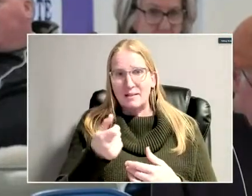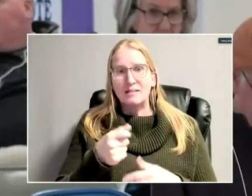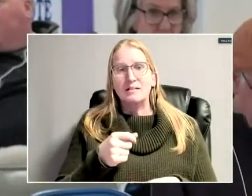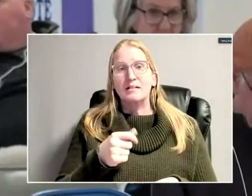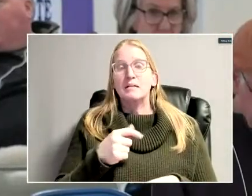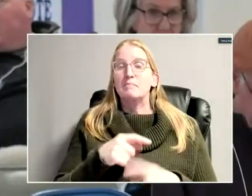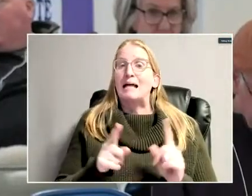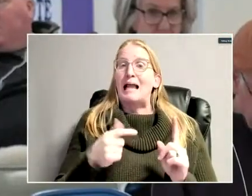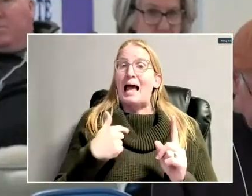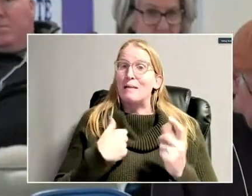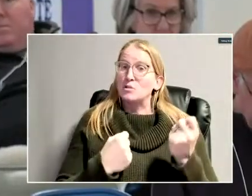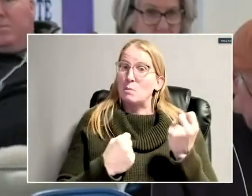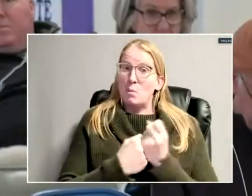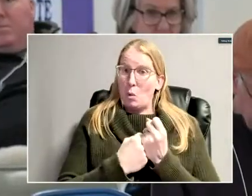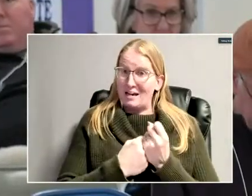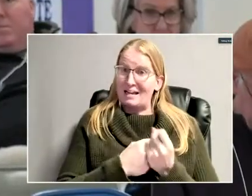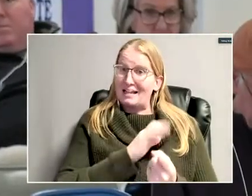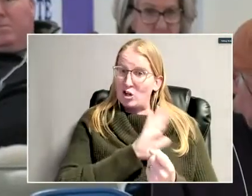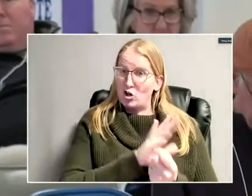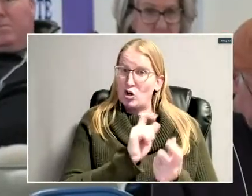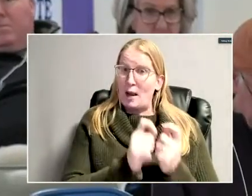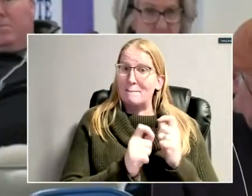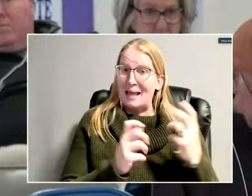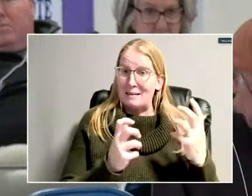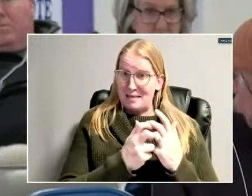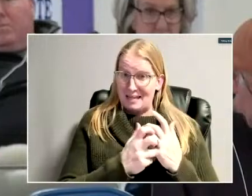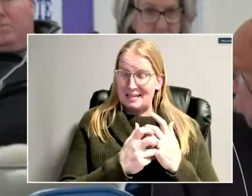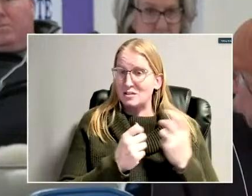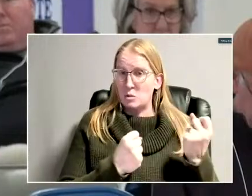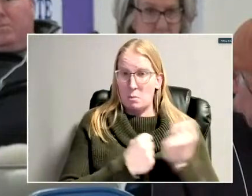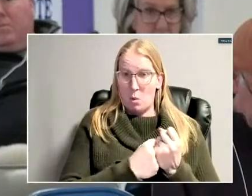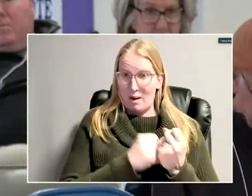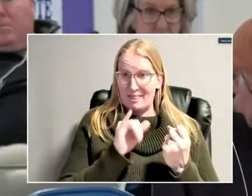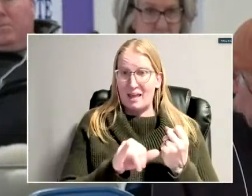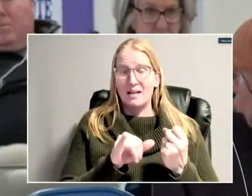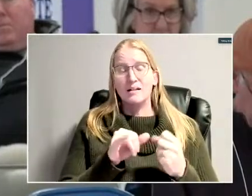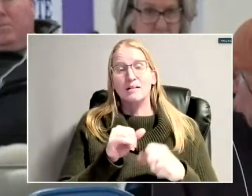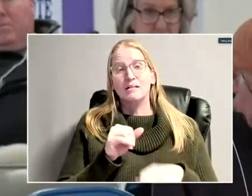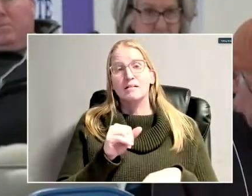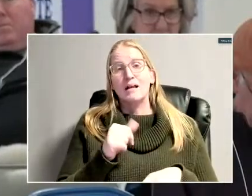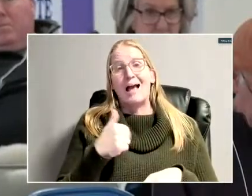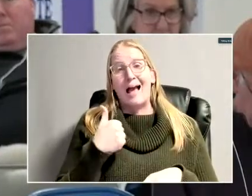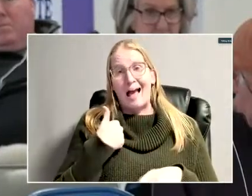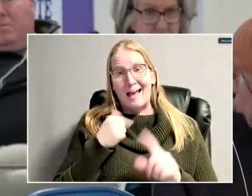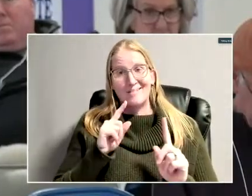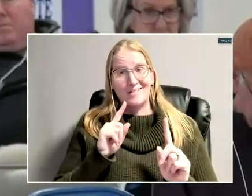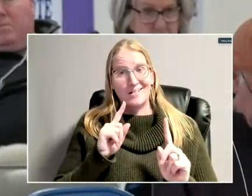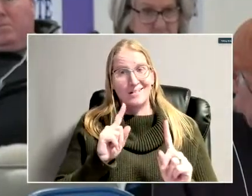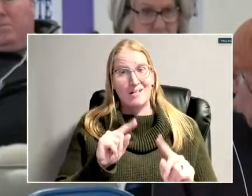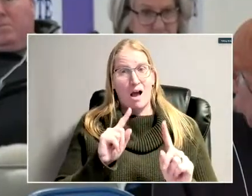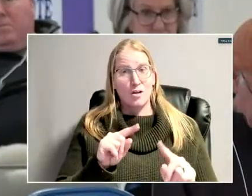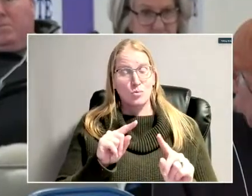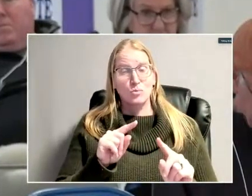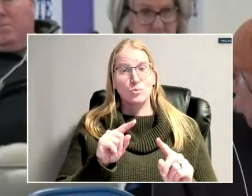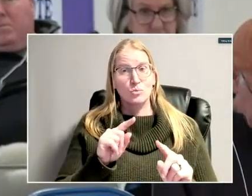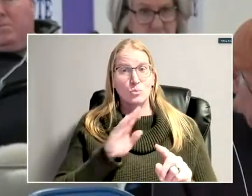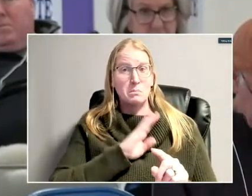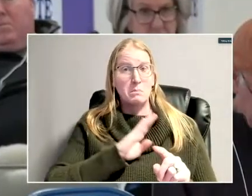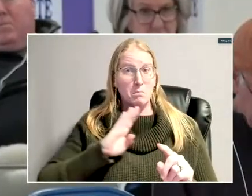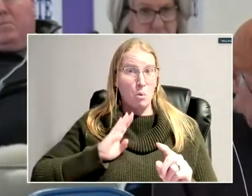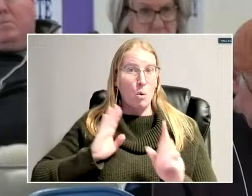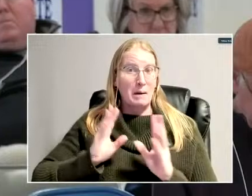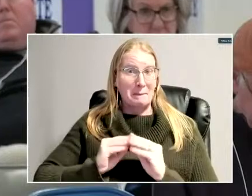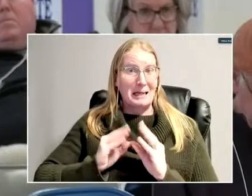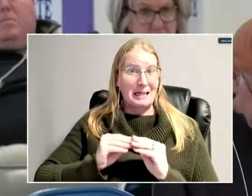of amending it I uh have gone to town meeting I mean select board meetings uh fairly